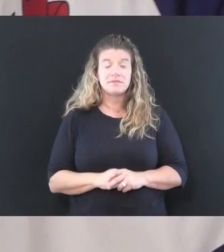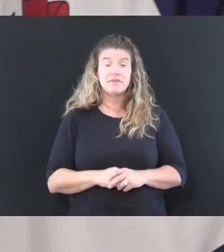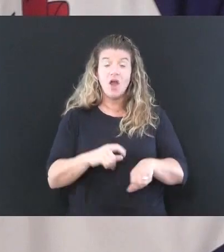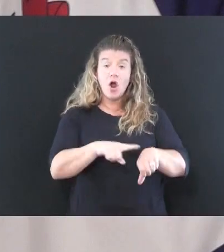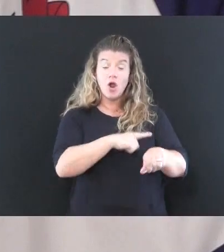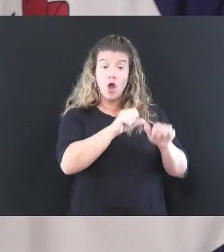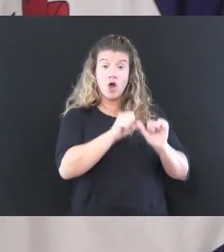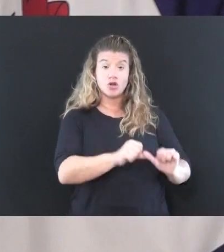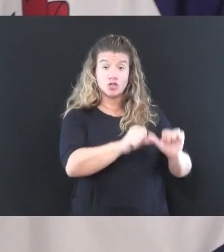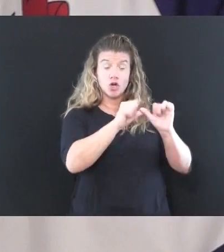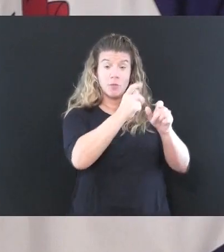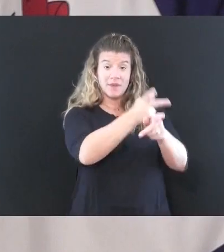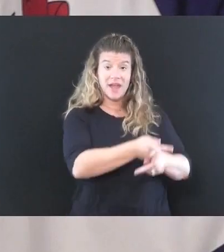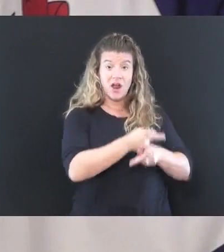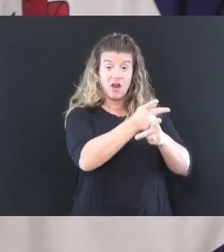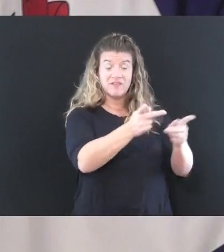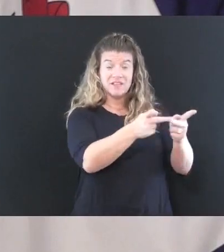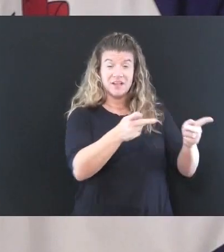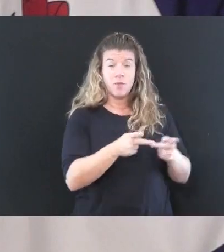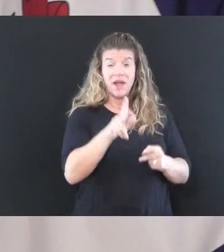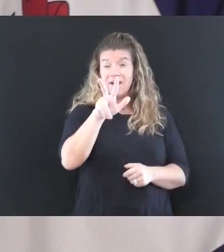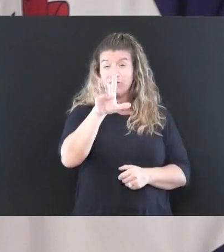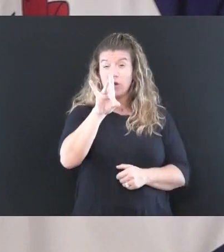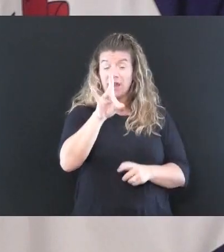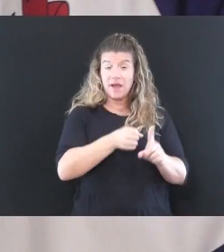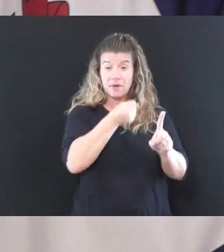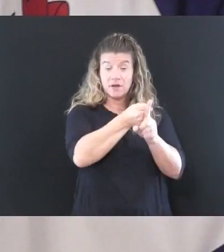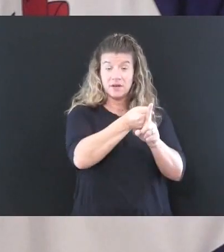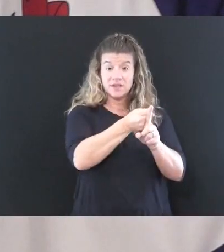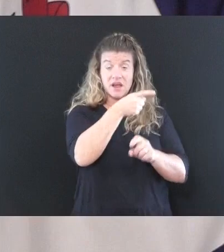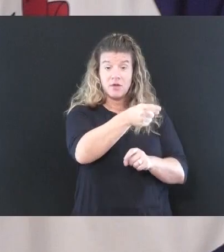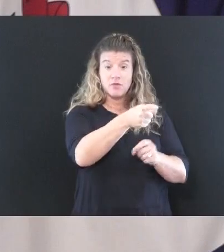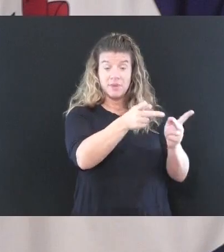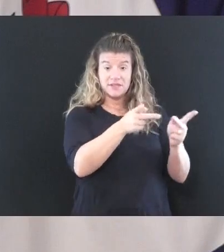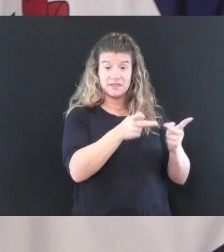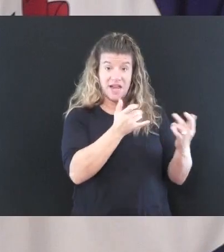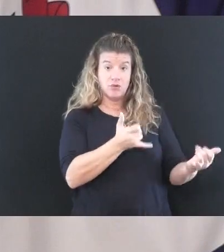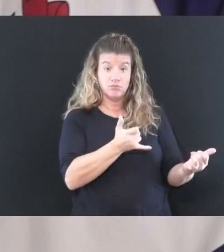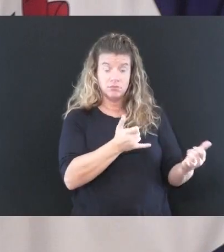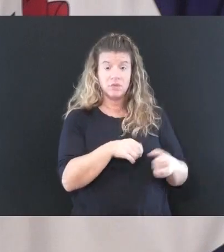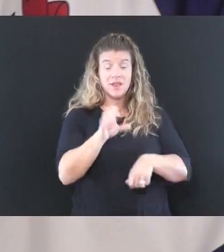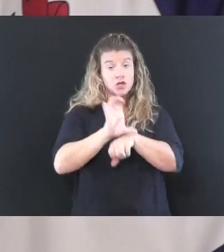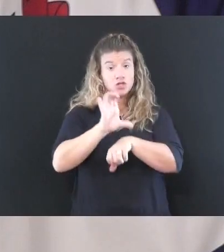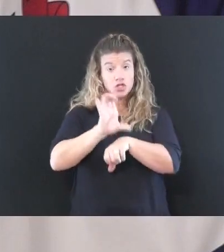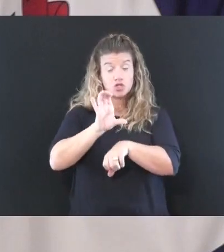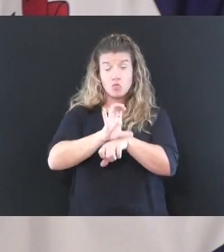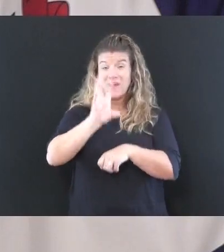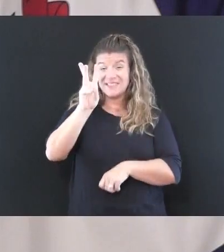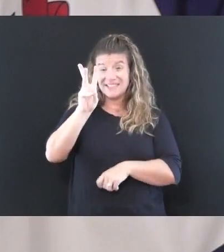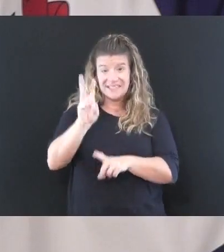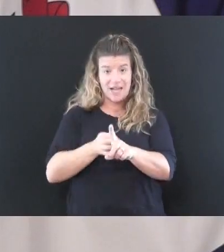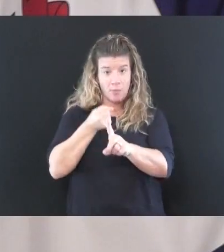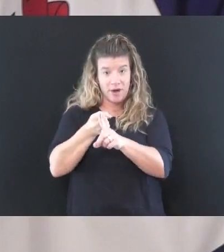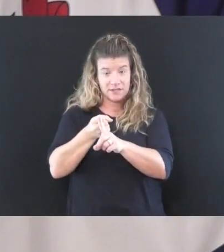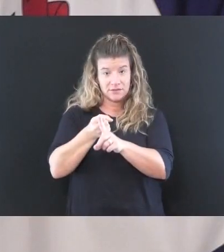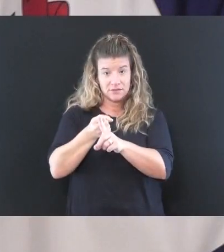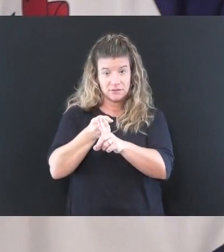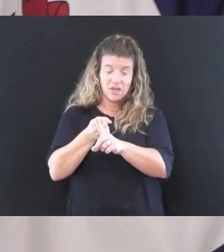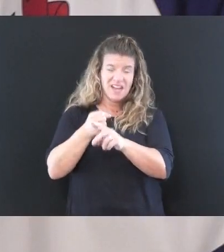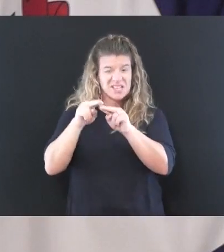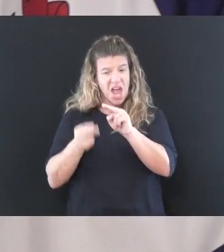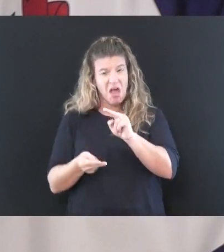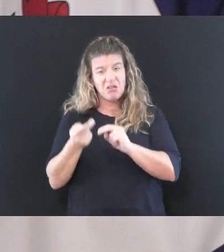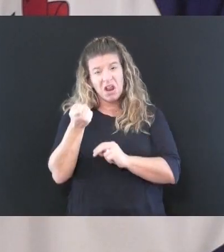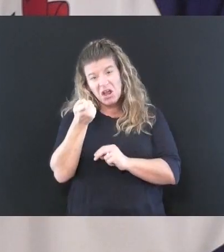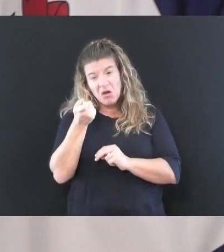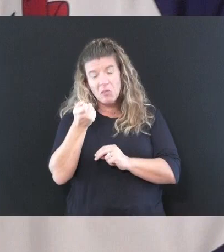care facilities, we have 38 outbreaks in our long-term care facilities now. Our churches have 6 outbreaks. That's down a little bit,